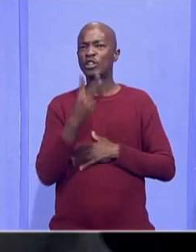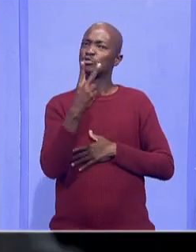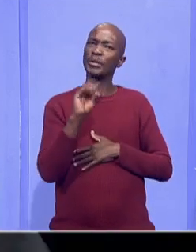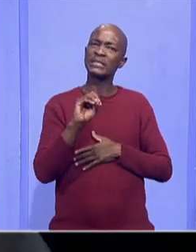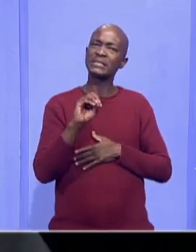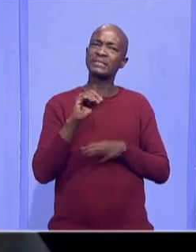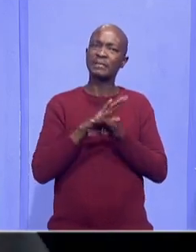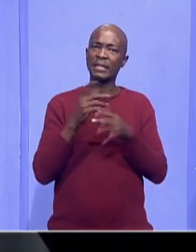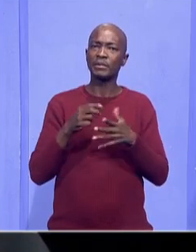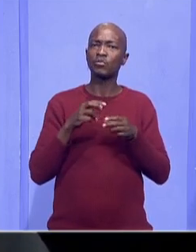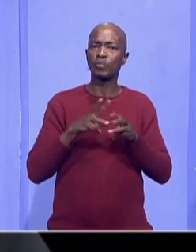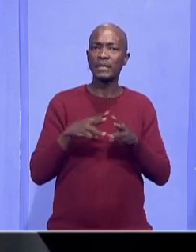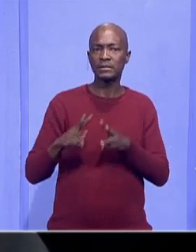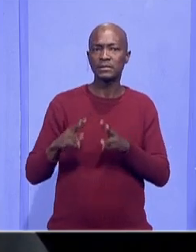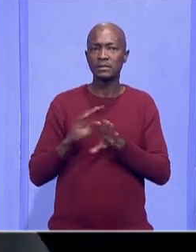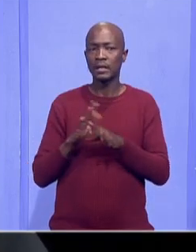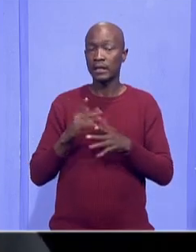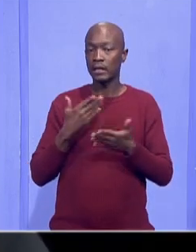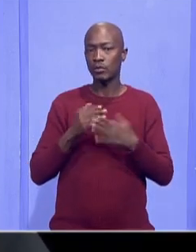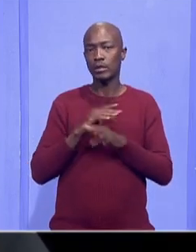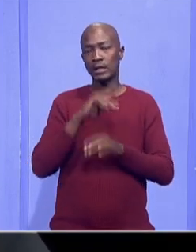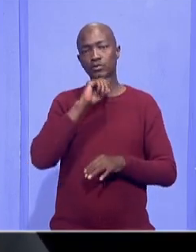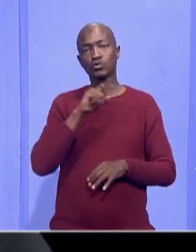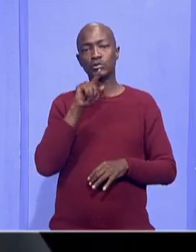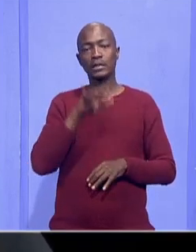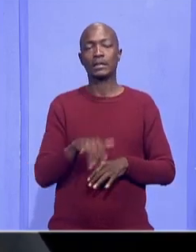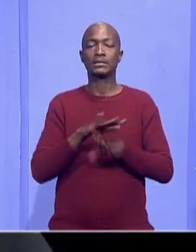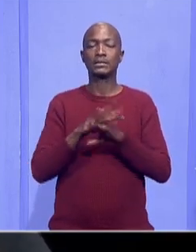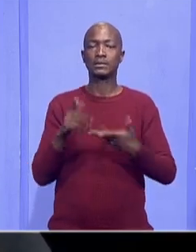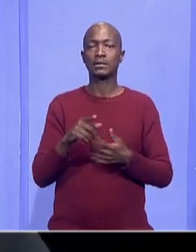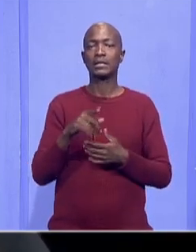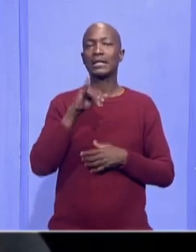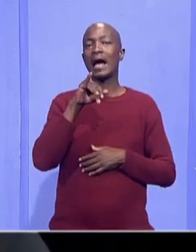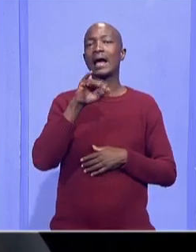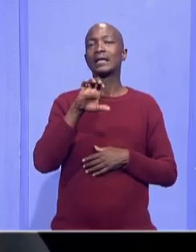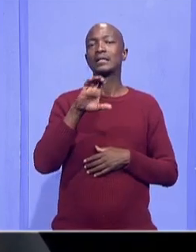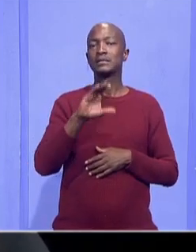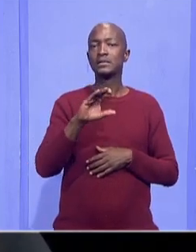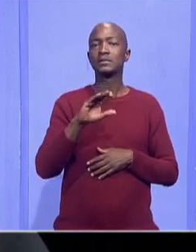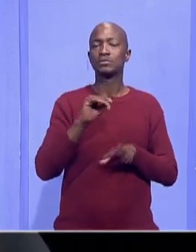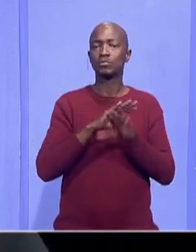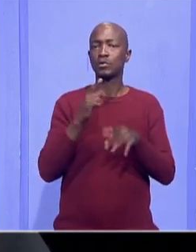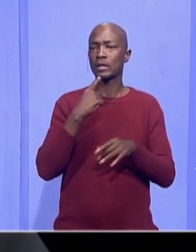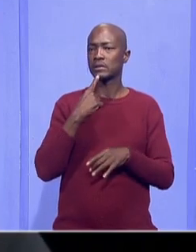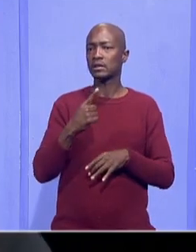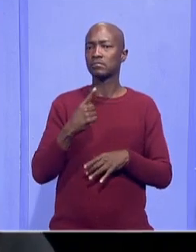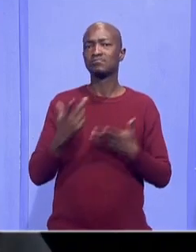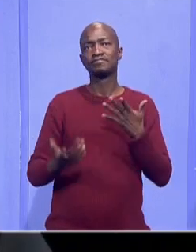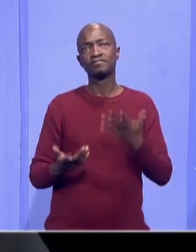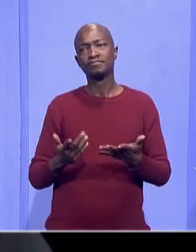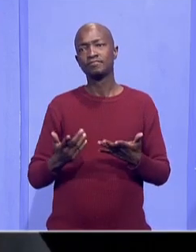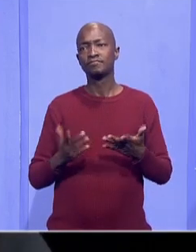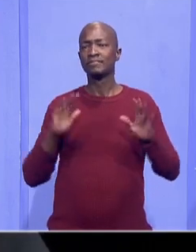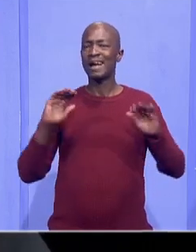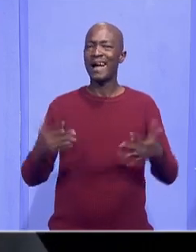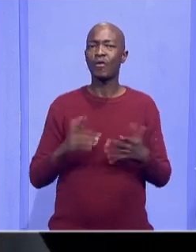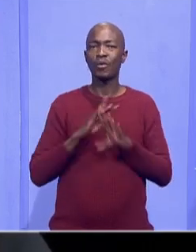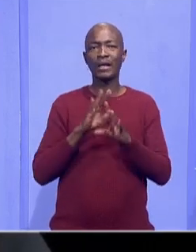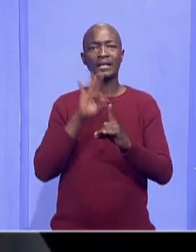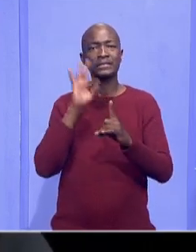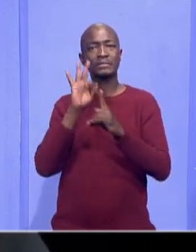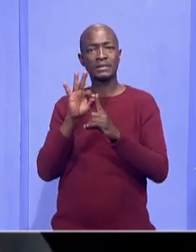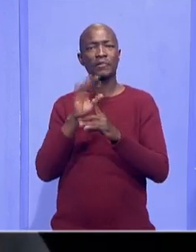then use that as the IEC will be releasing the results to then start projecting, in terms of saying how will a specific